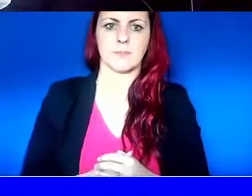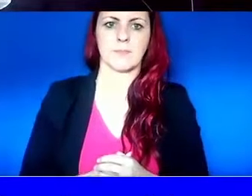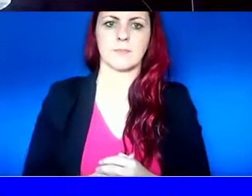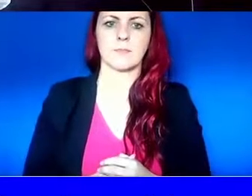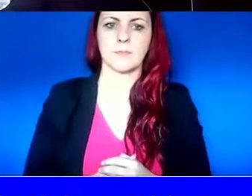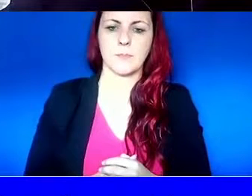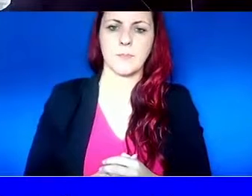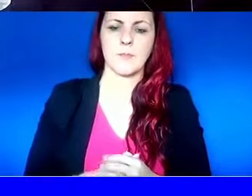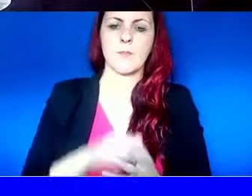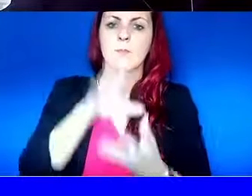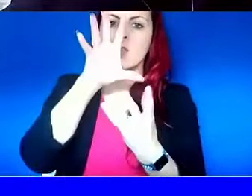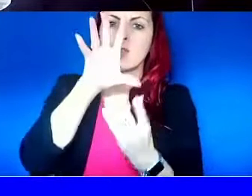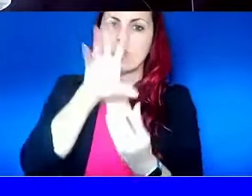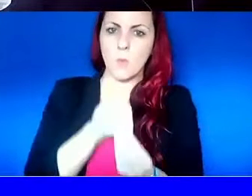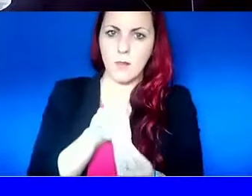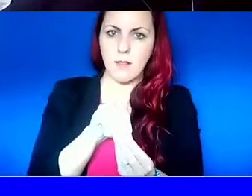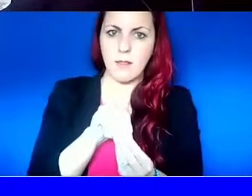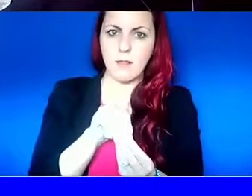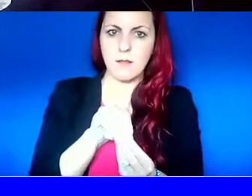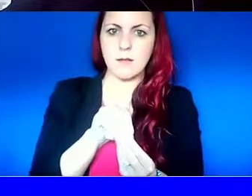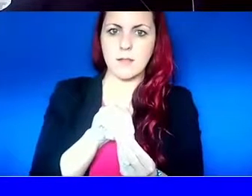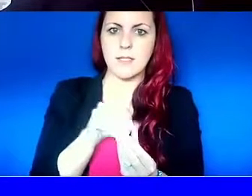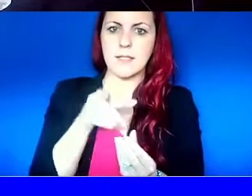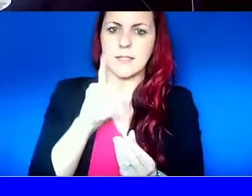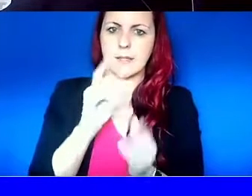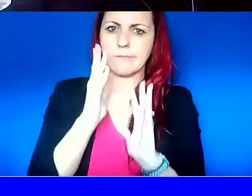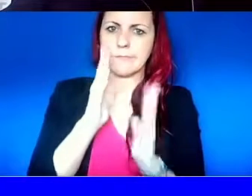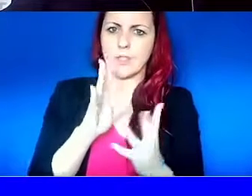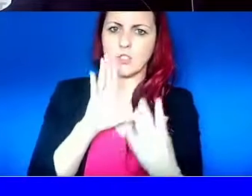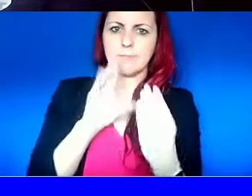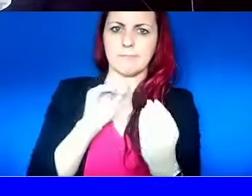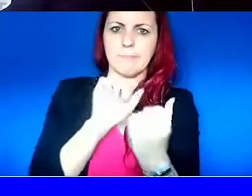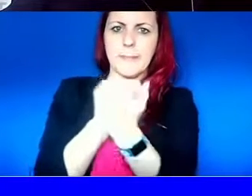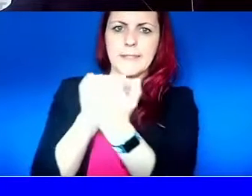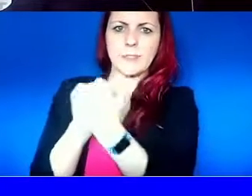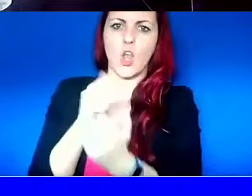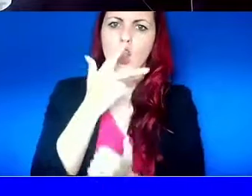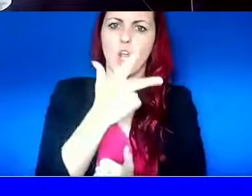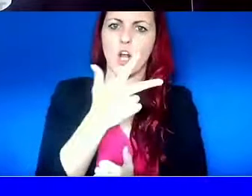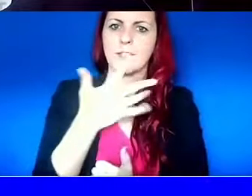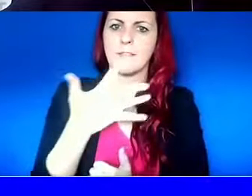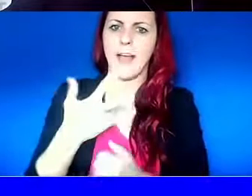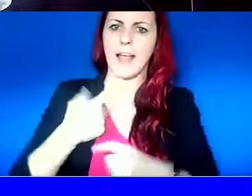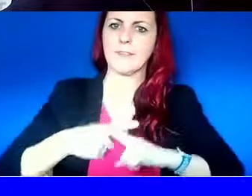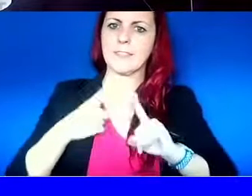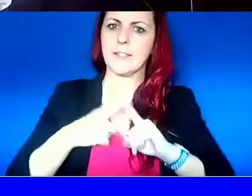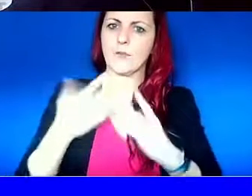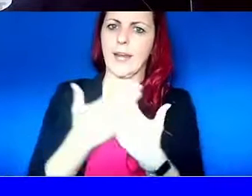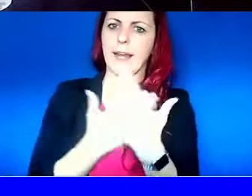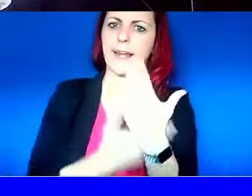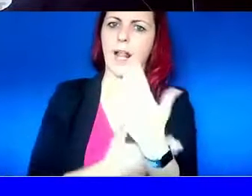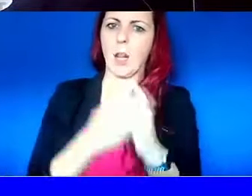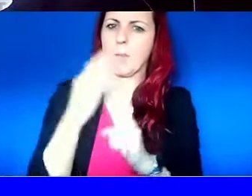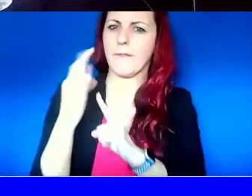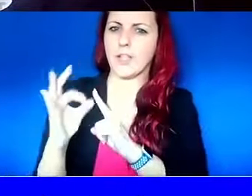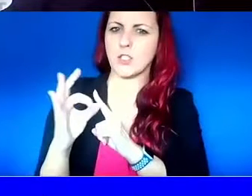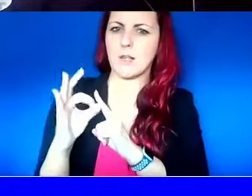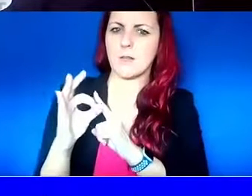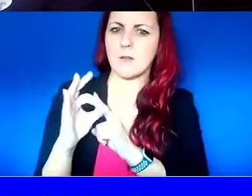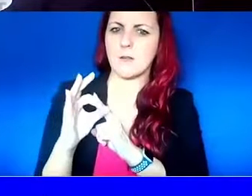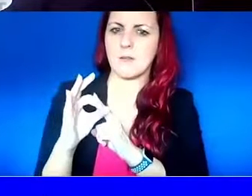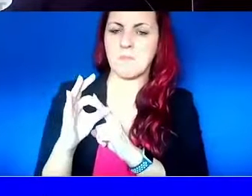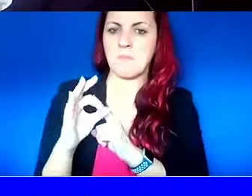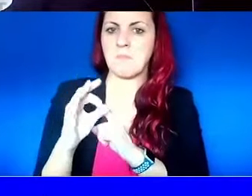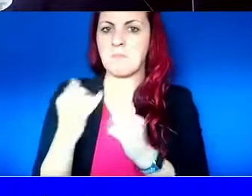In total, we spoke to 35 legal professionals across the justice system, ranging